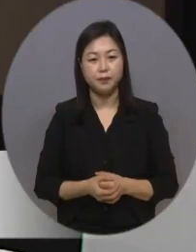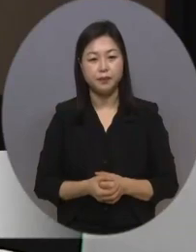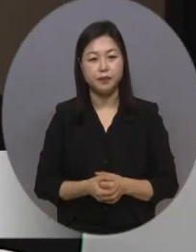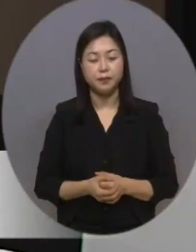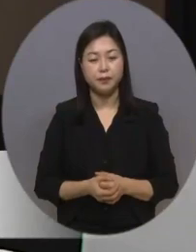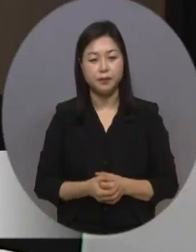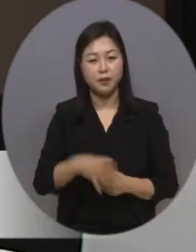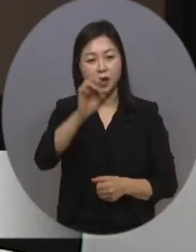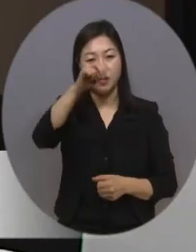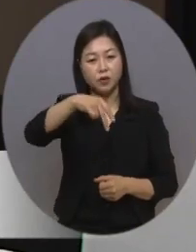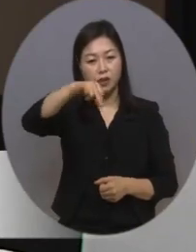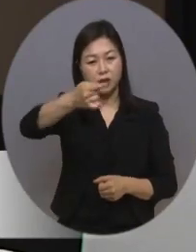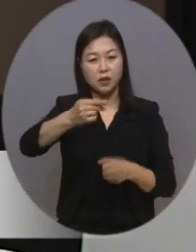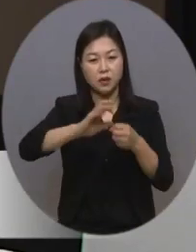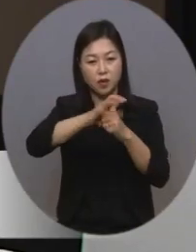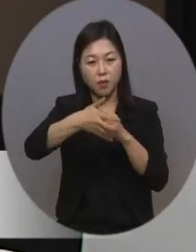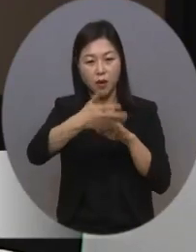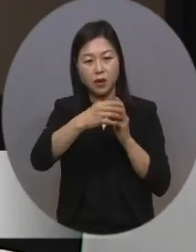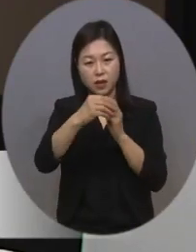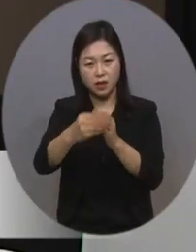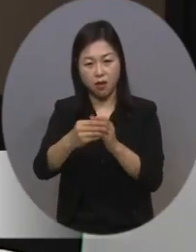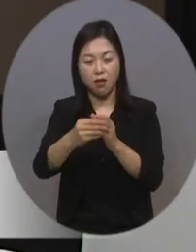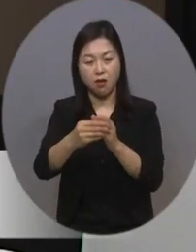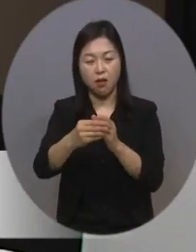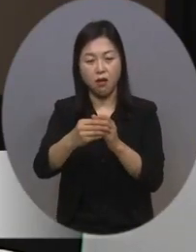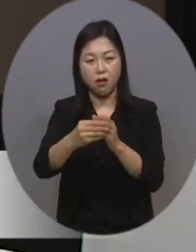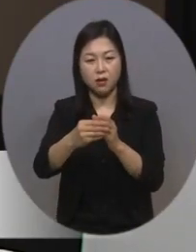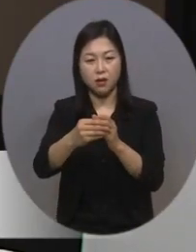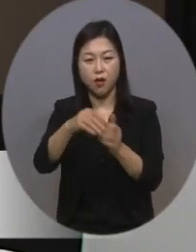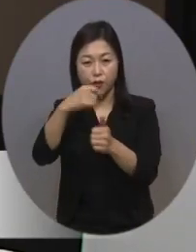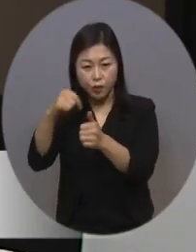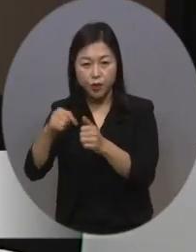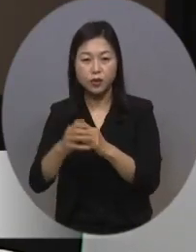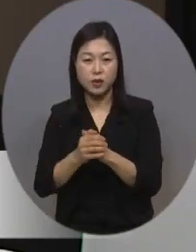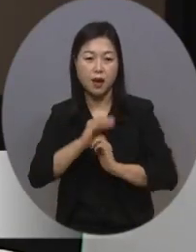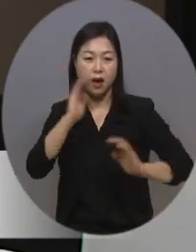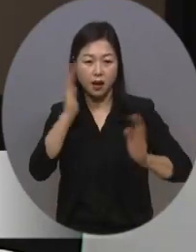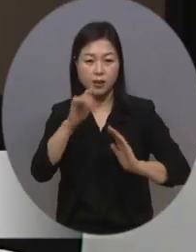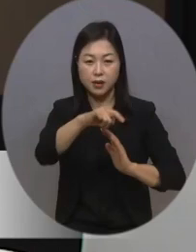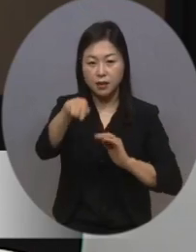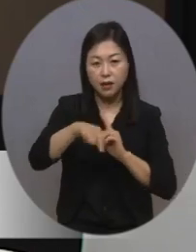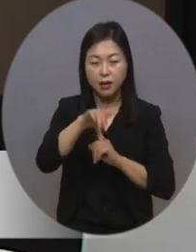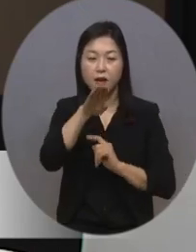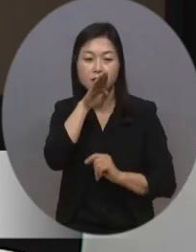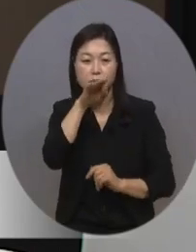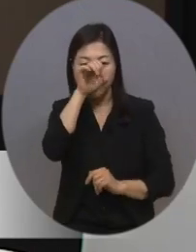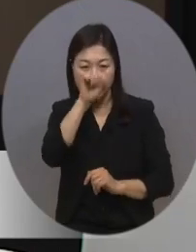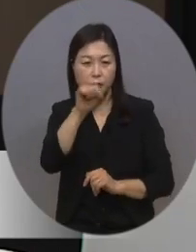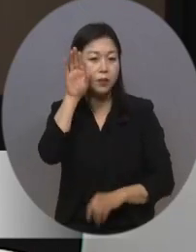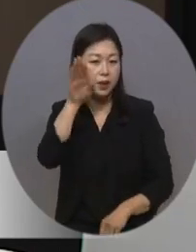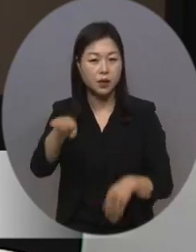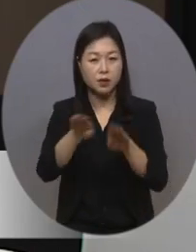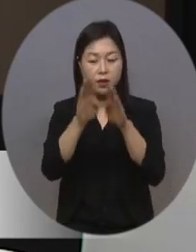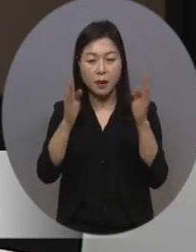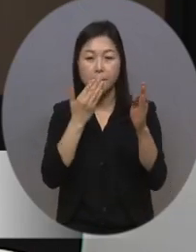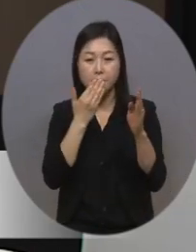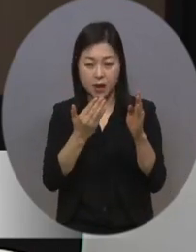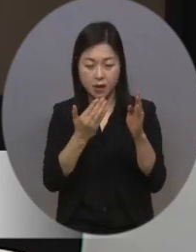ACC is the good program and help the student to open mind,